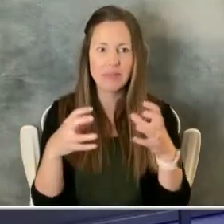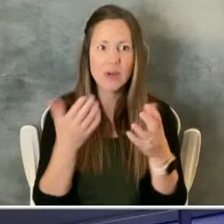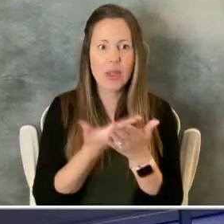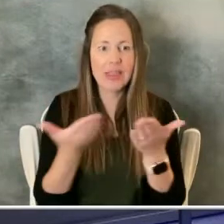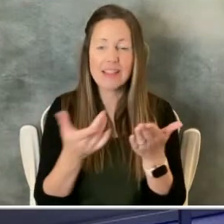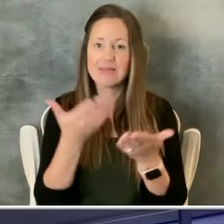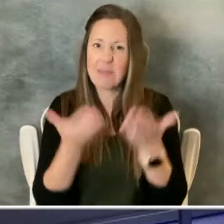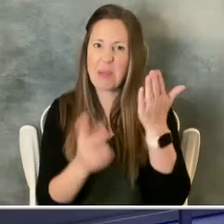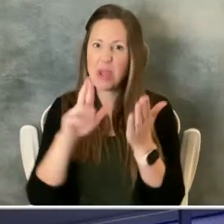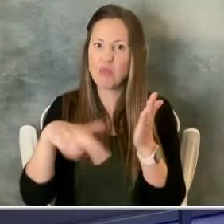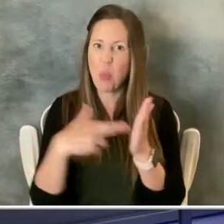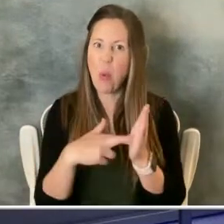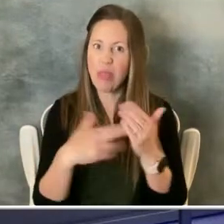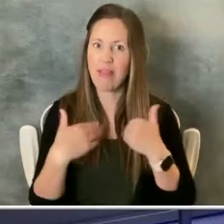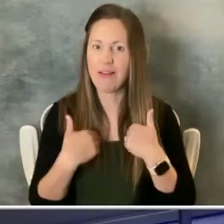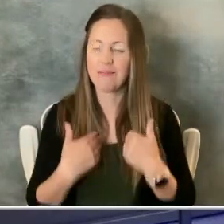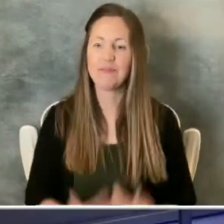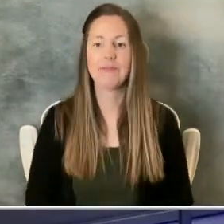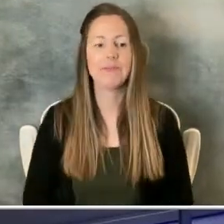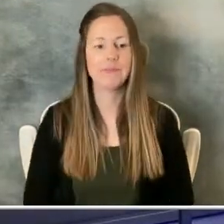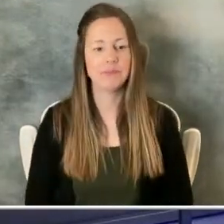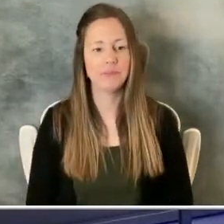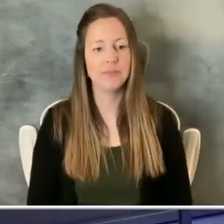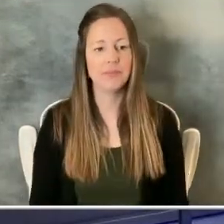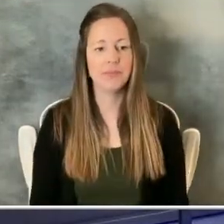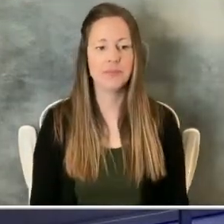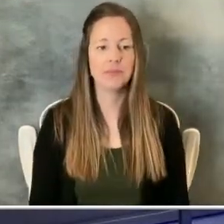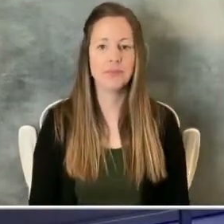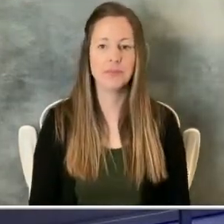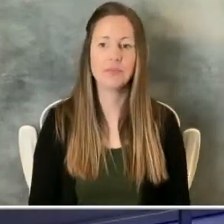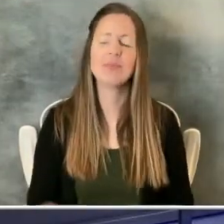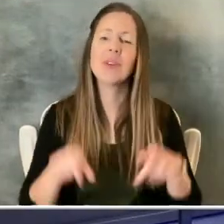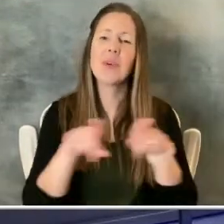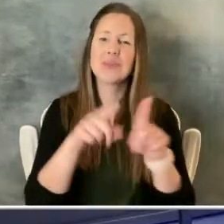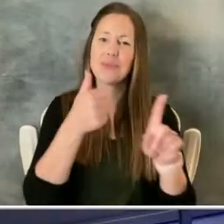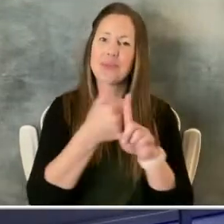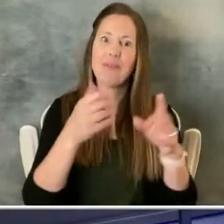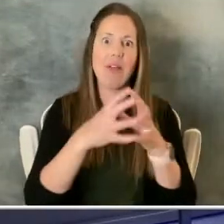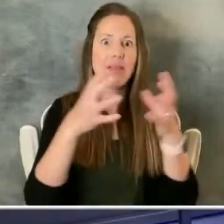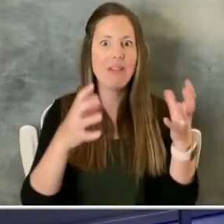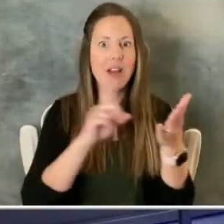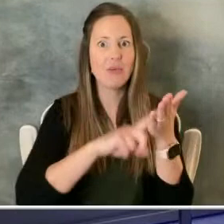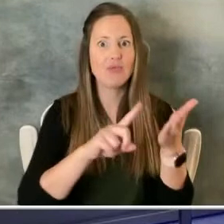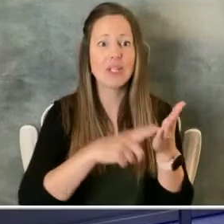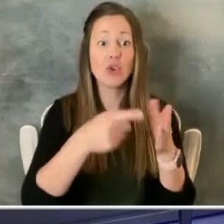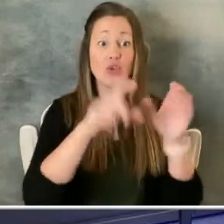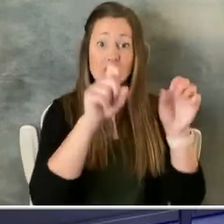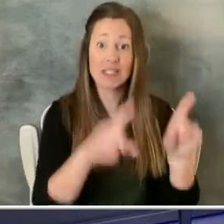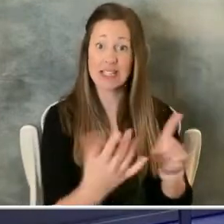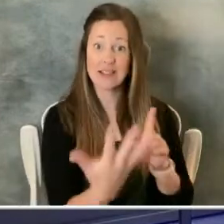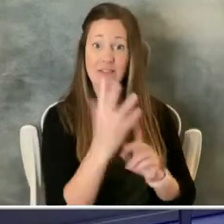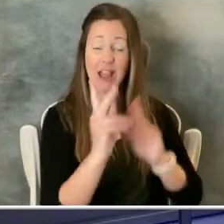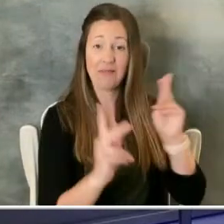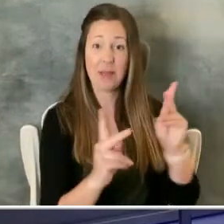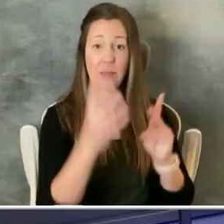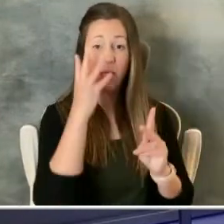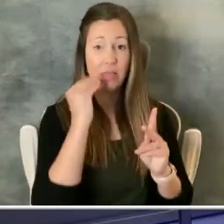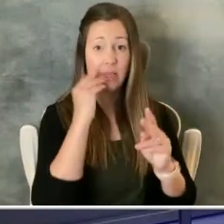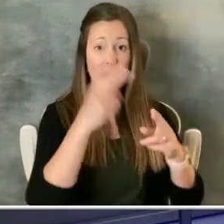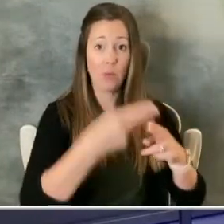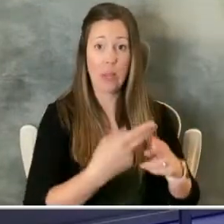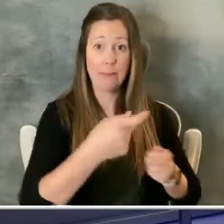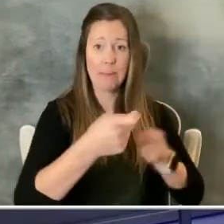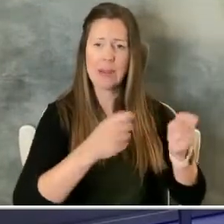So, you've also done a lot of research on your own. You've tested 5 patients who are going through weight management How do these chemokines